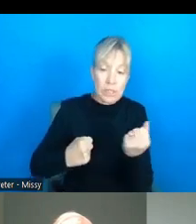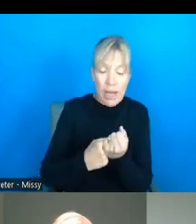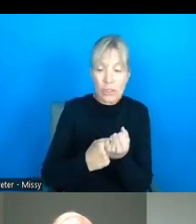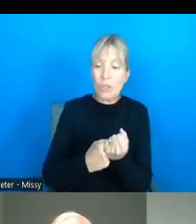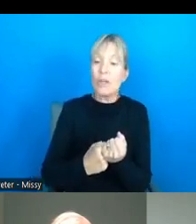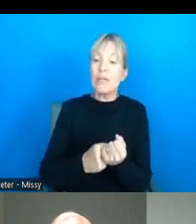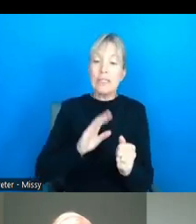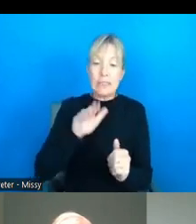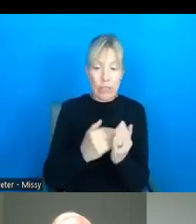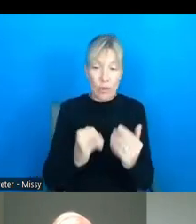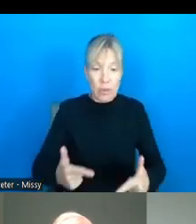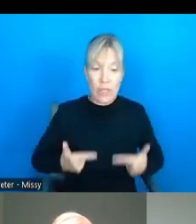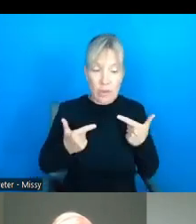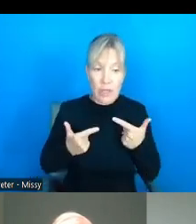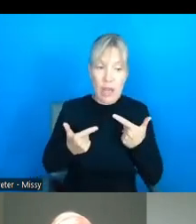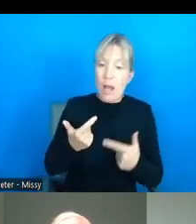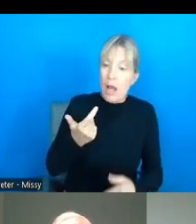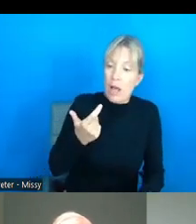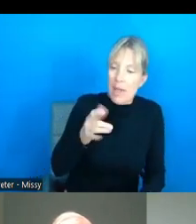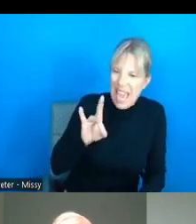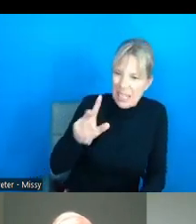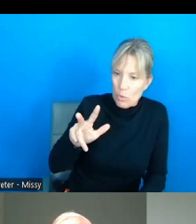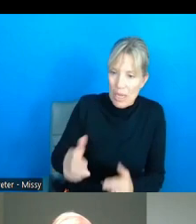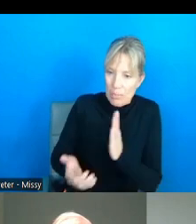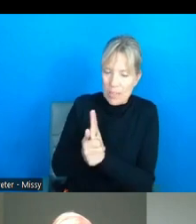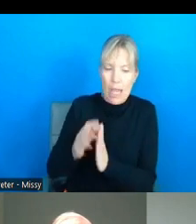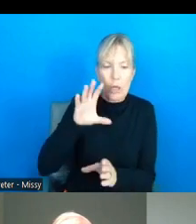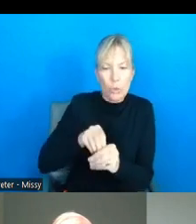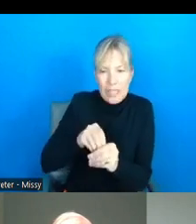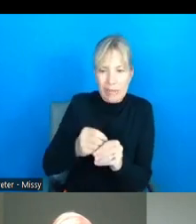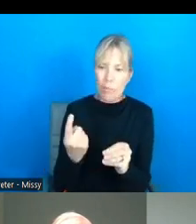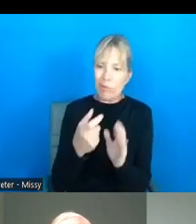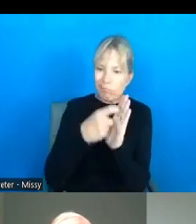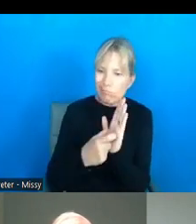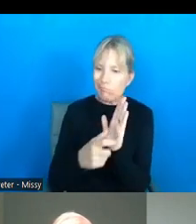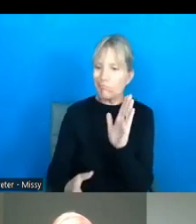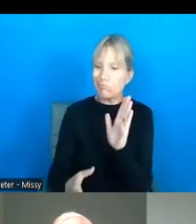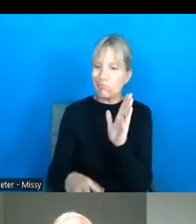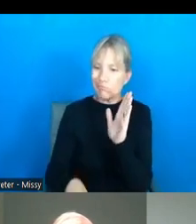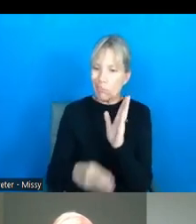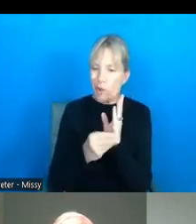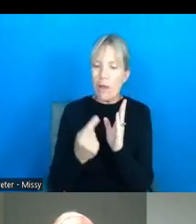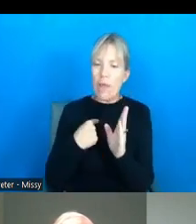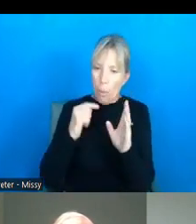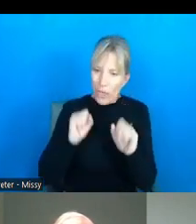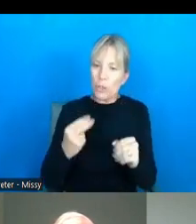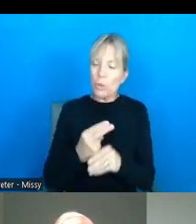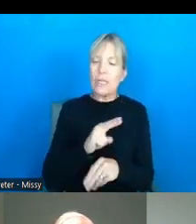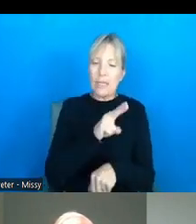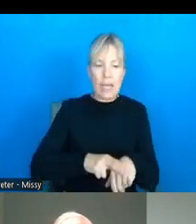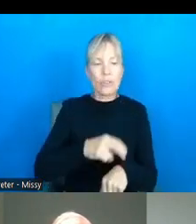independent living. The 83 amendments included the provision that enabled us to use the National Council